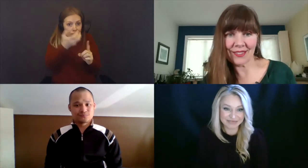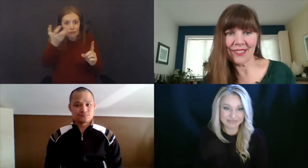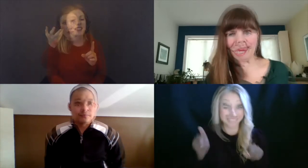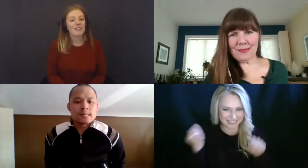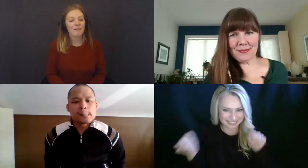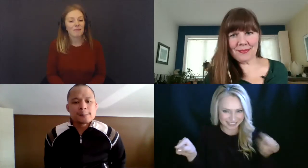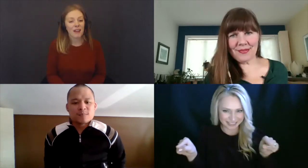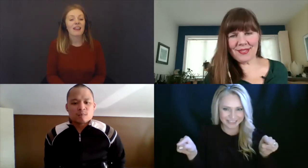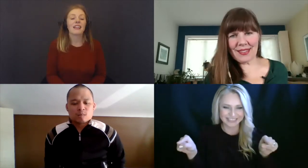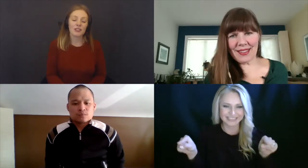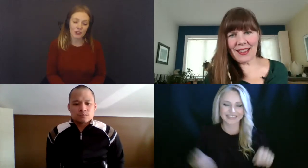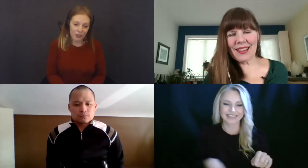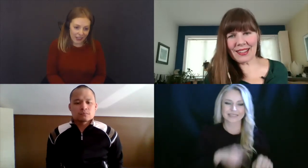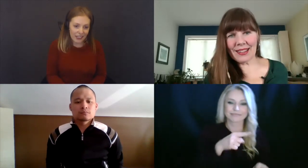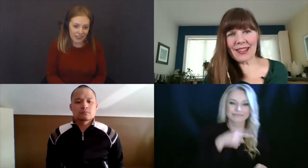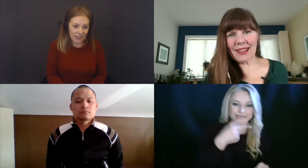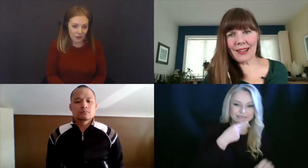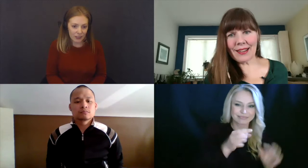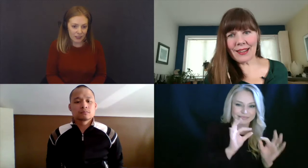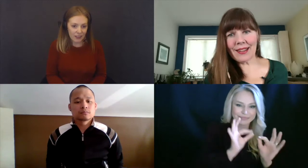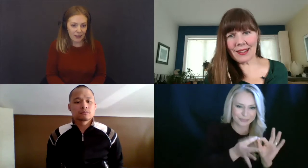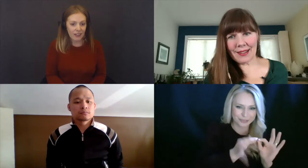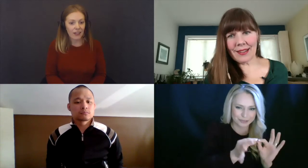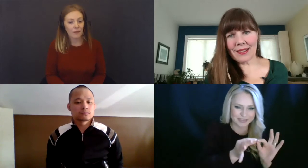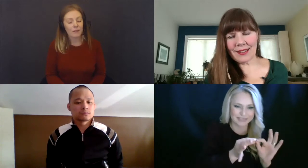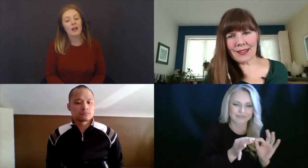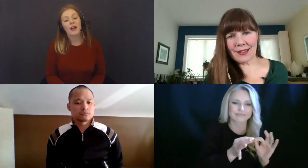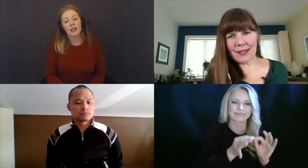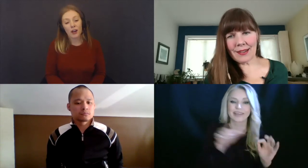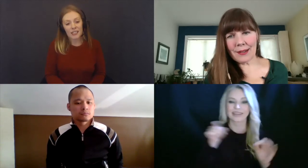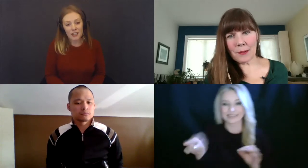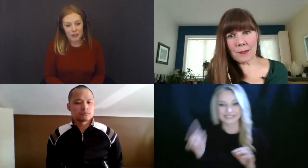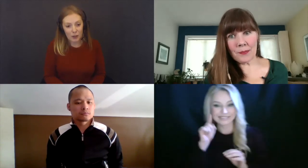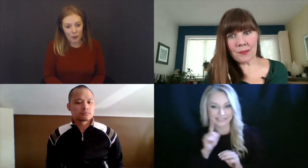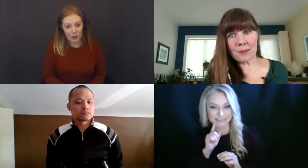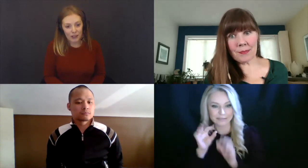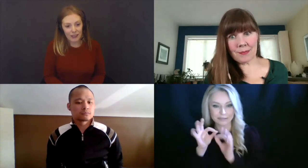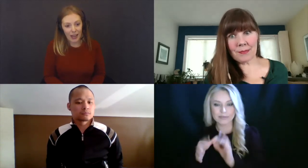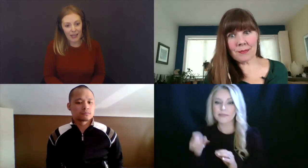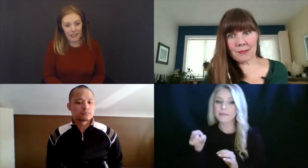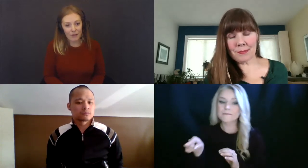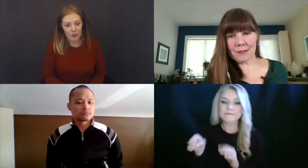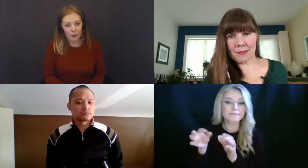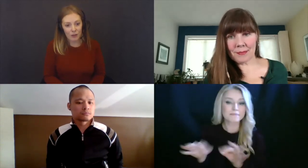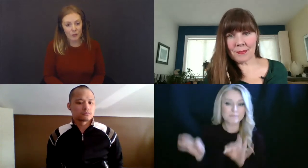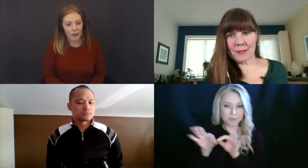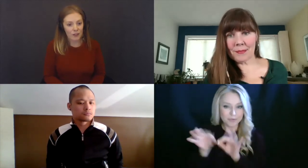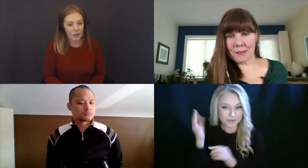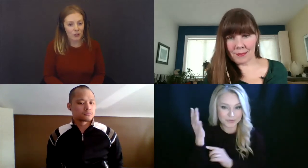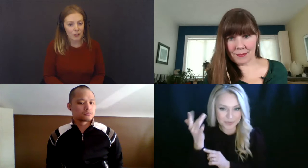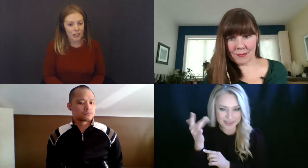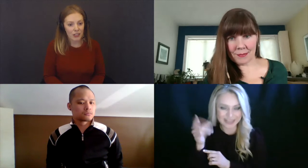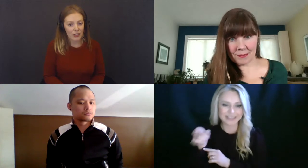that. Yes, there certainly is a difference. Non-deaf interpreters and deaf interpreters